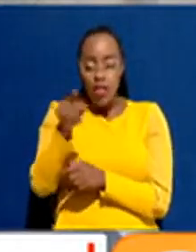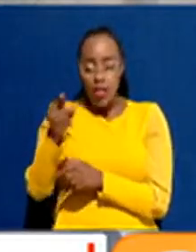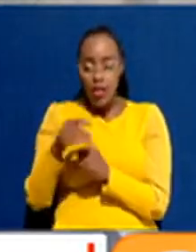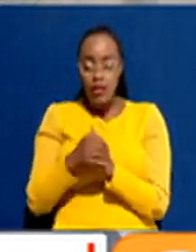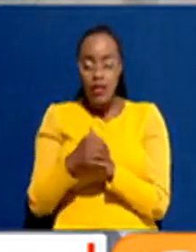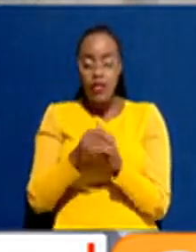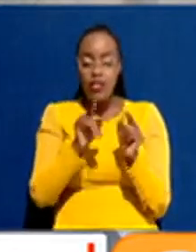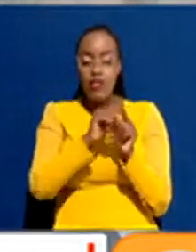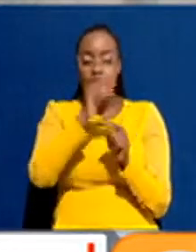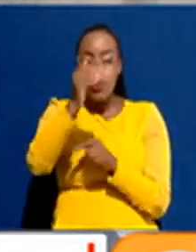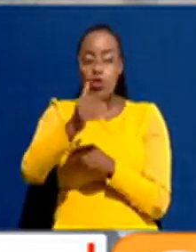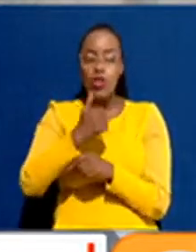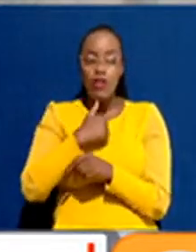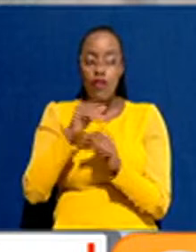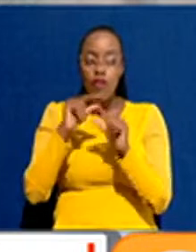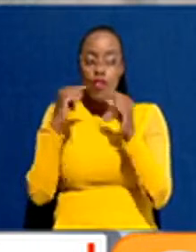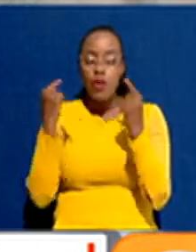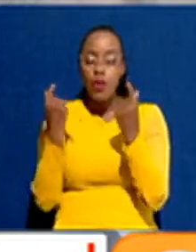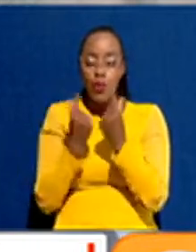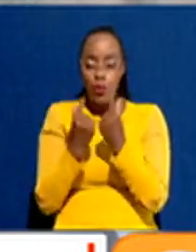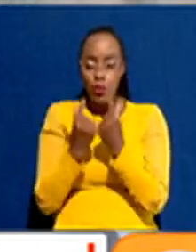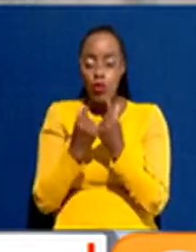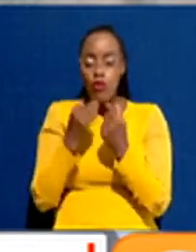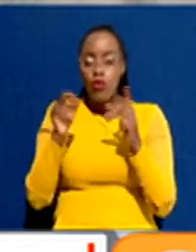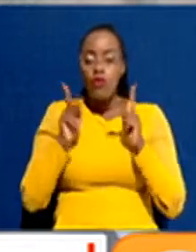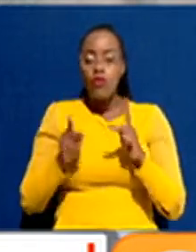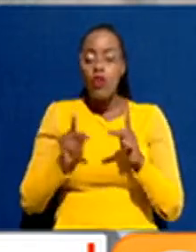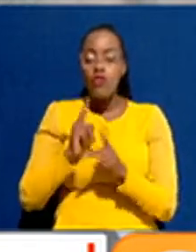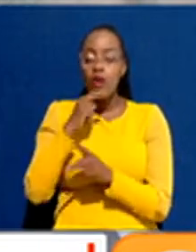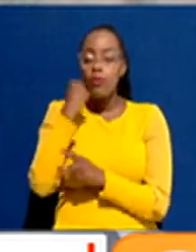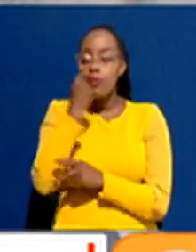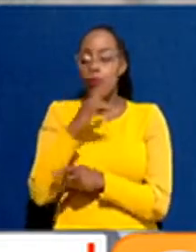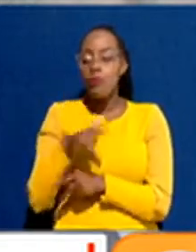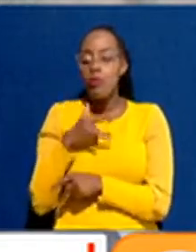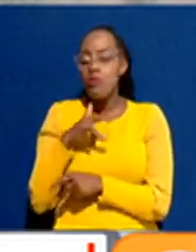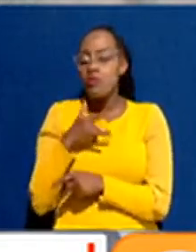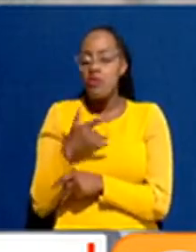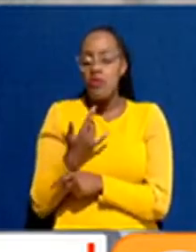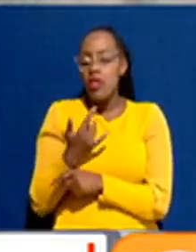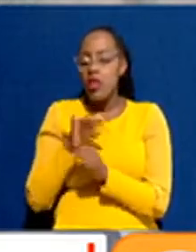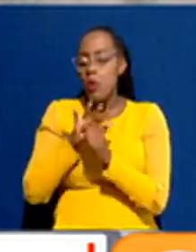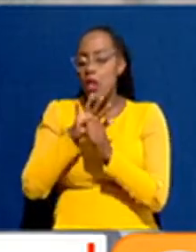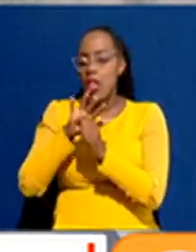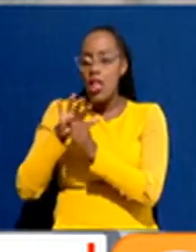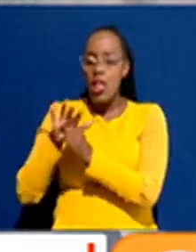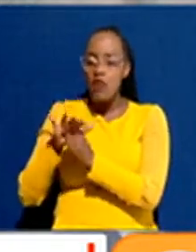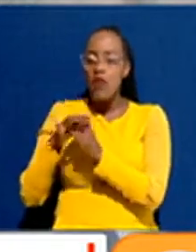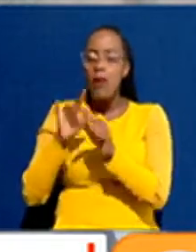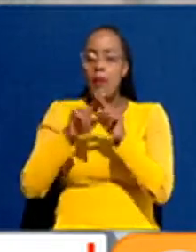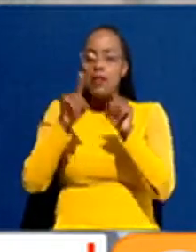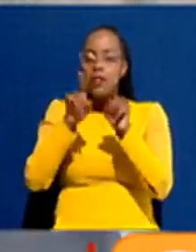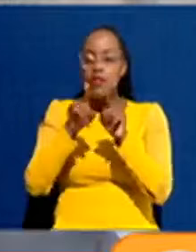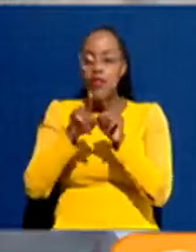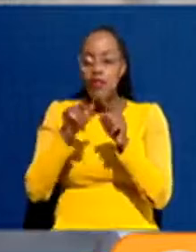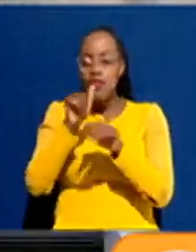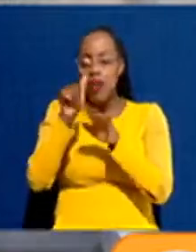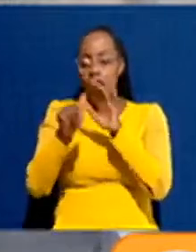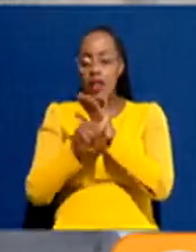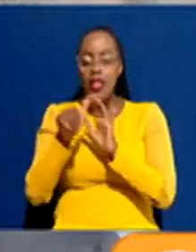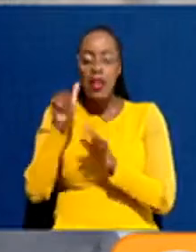And there's always that group of people who feel they were colonized, although they're in the British